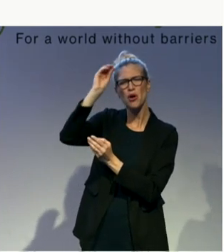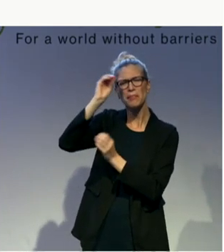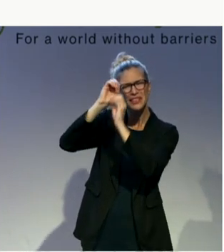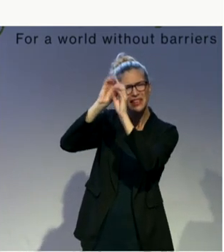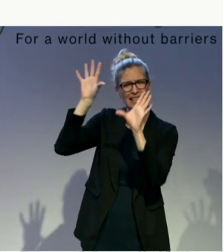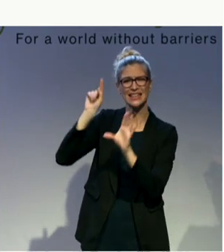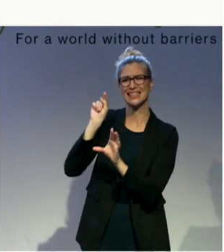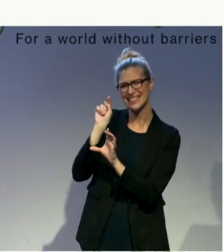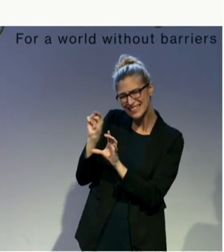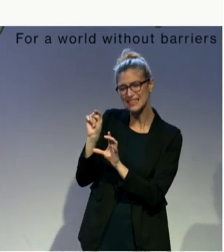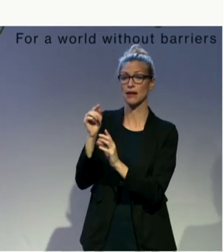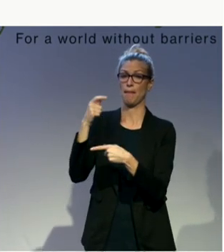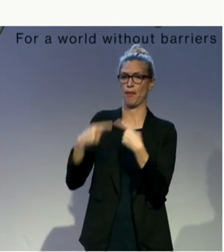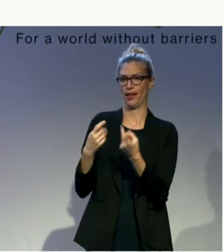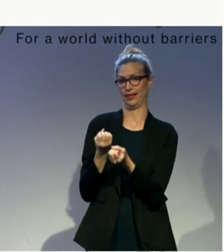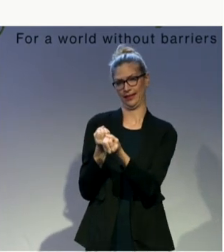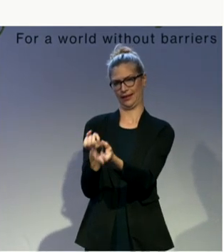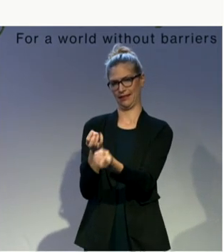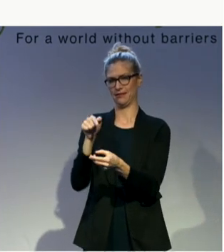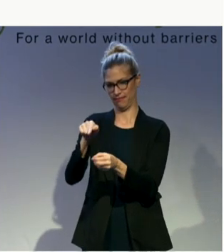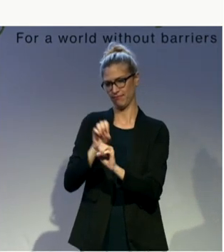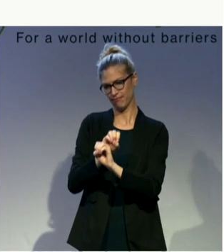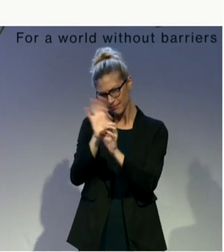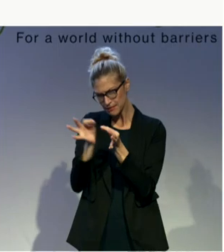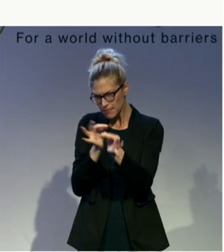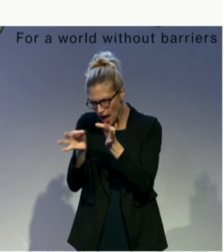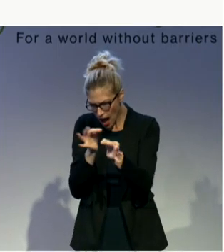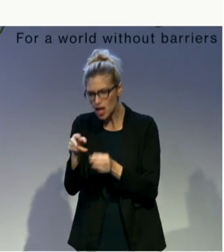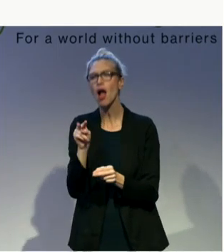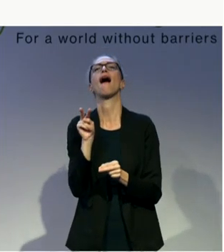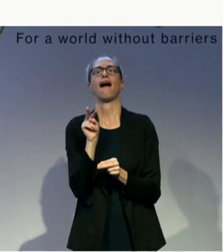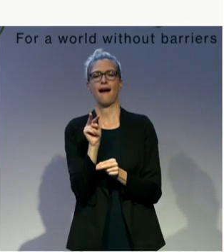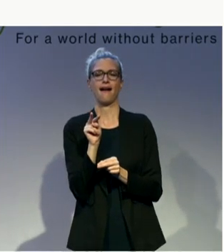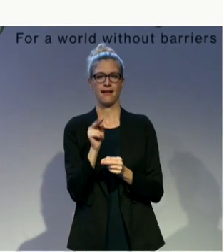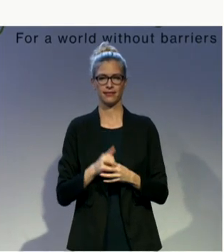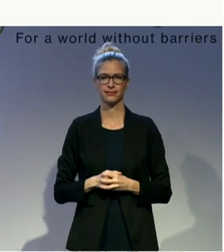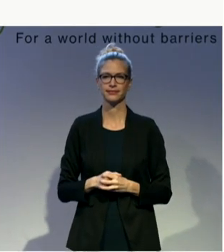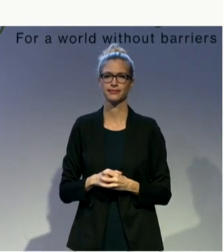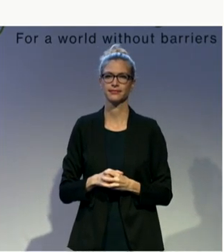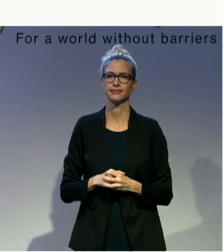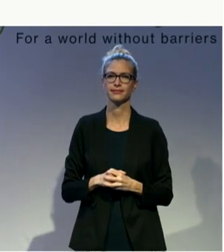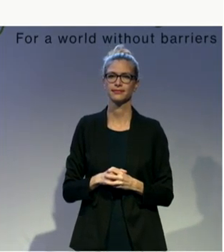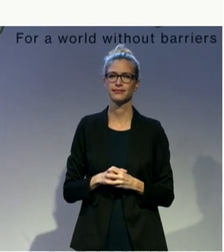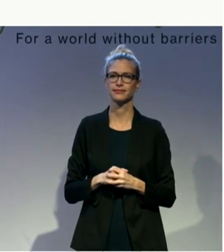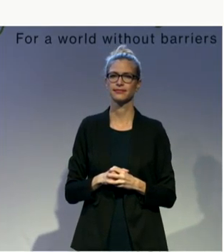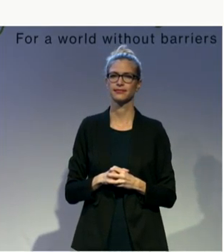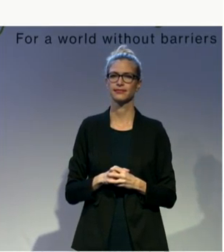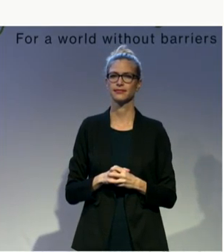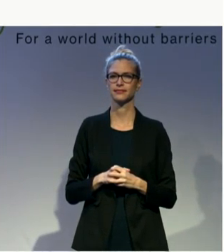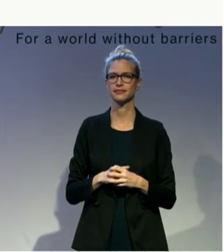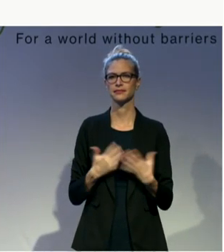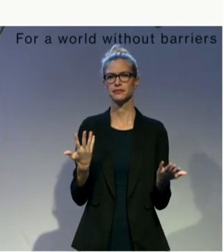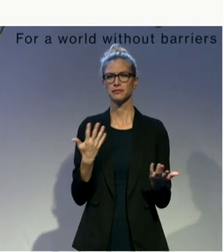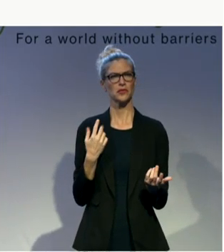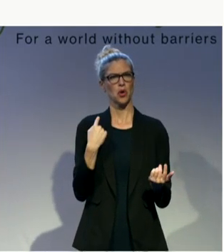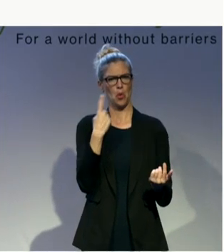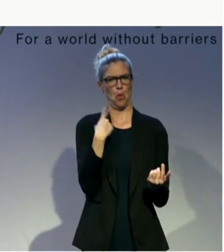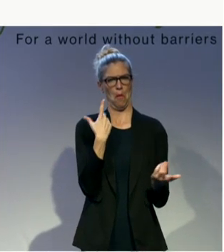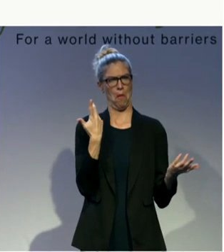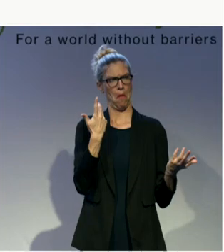for. Yeah? Not only waiting, but also voting for. Who is this politician? Who are these parties we're talking